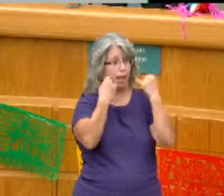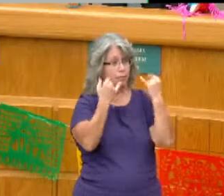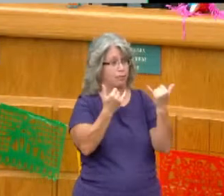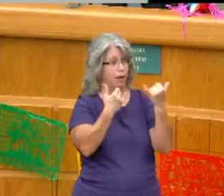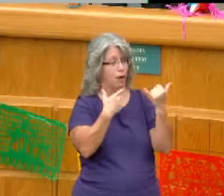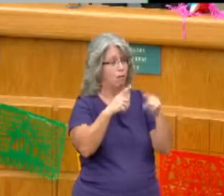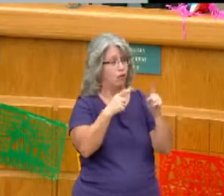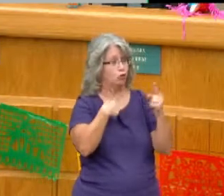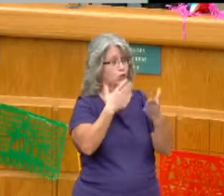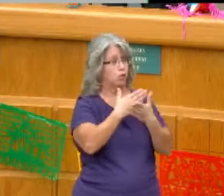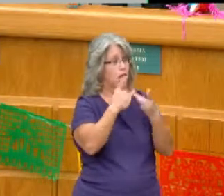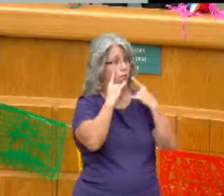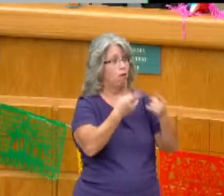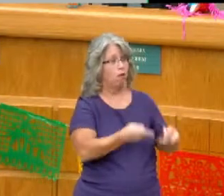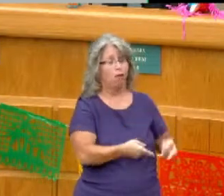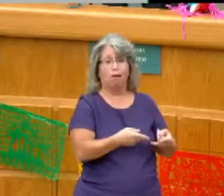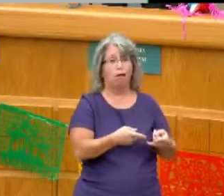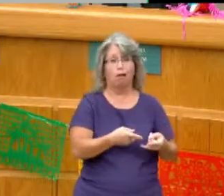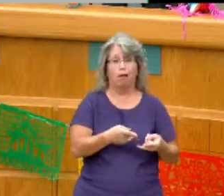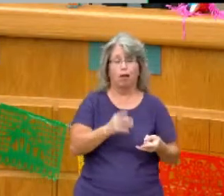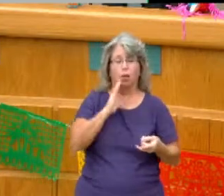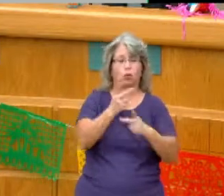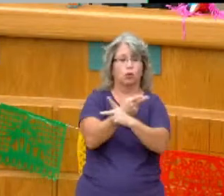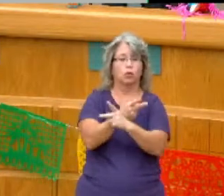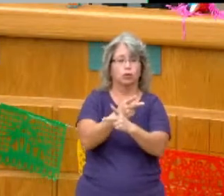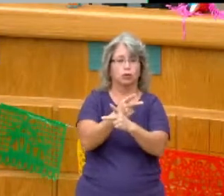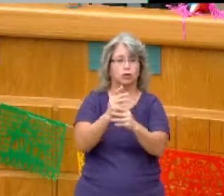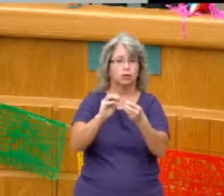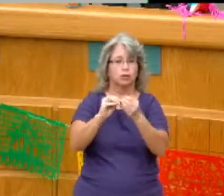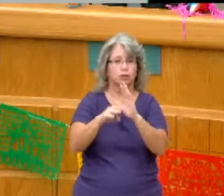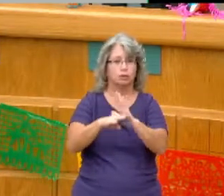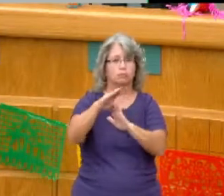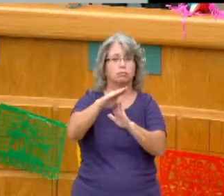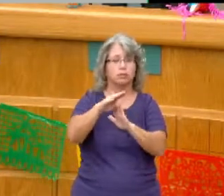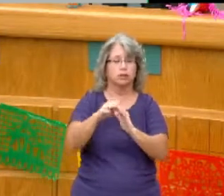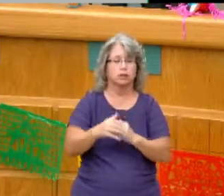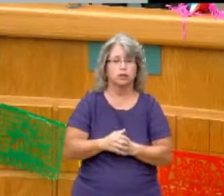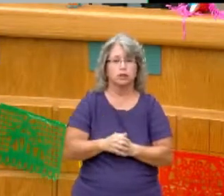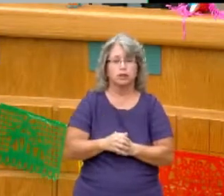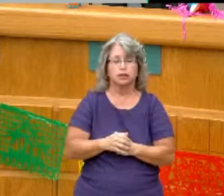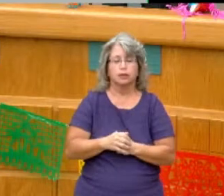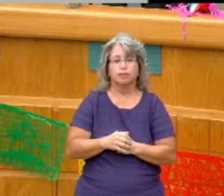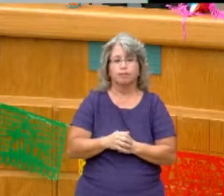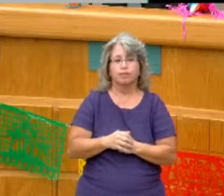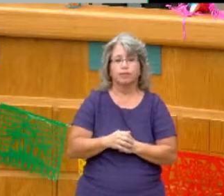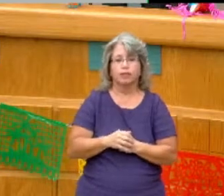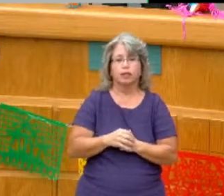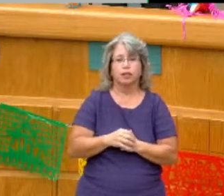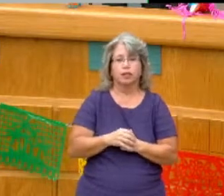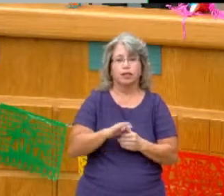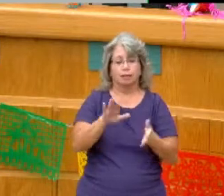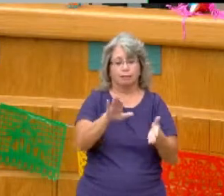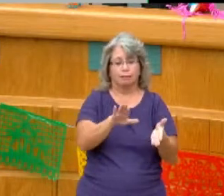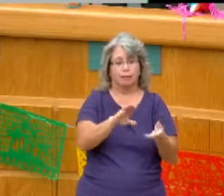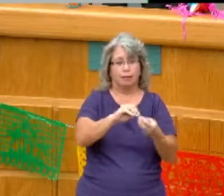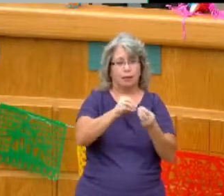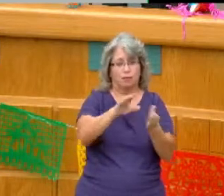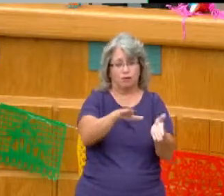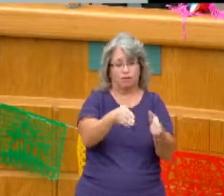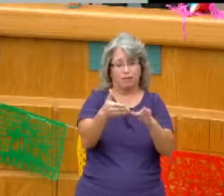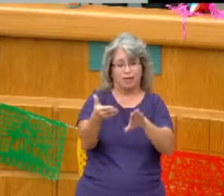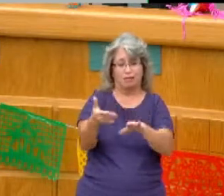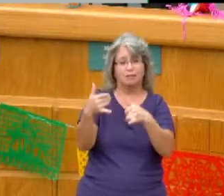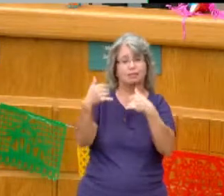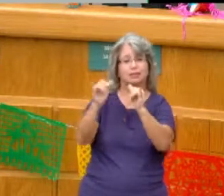COVID lower so that it can't rebound nearly as quickly. The fatalities are still being counted by state. So remember,